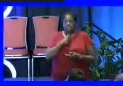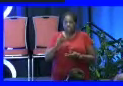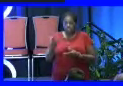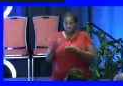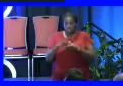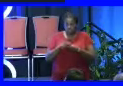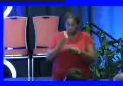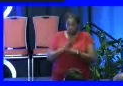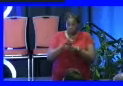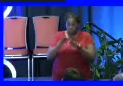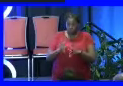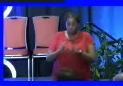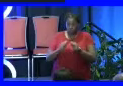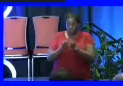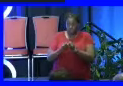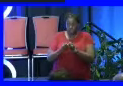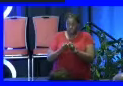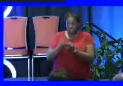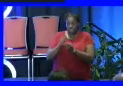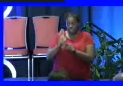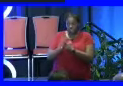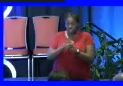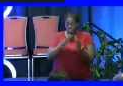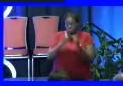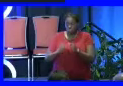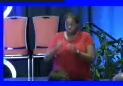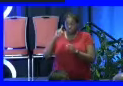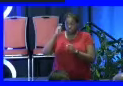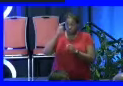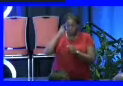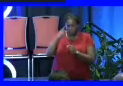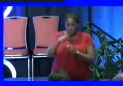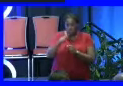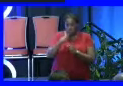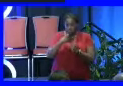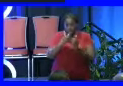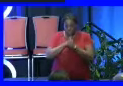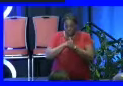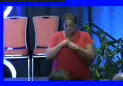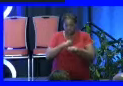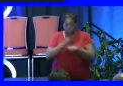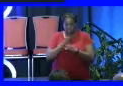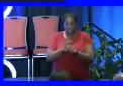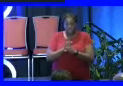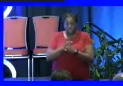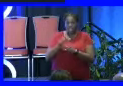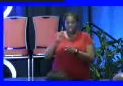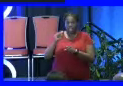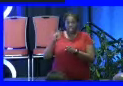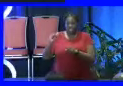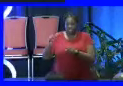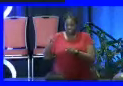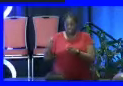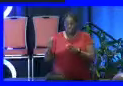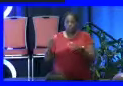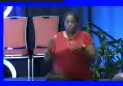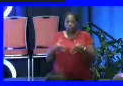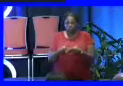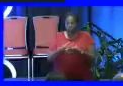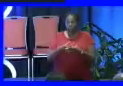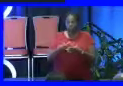team who had purse strings in our government. And we said, well, we'd love to put together a data warehouse, but the continuums can't pay for it.